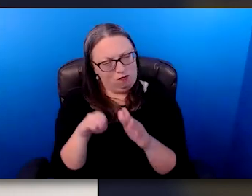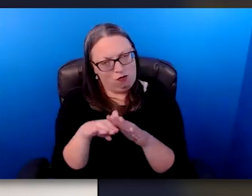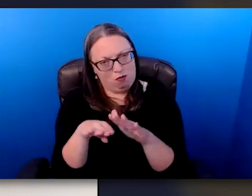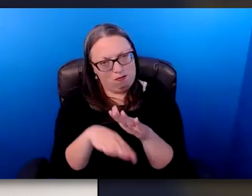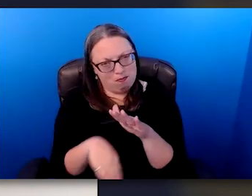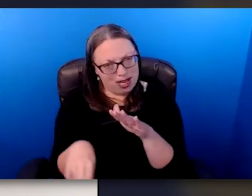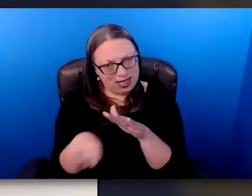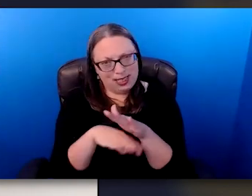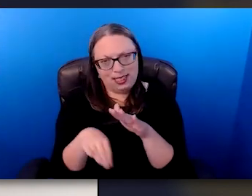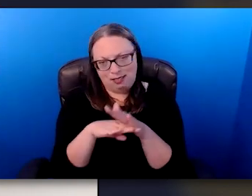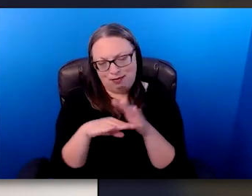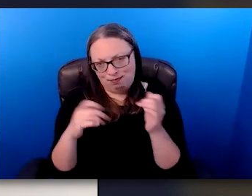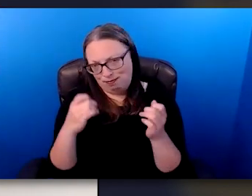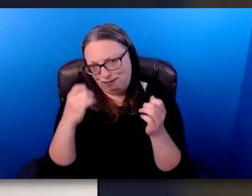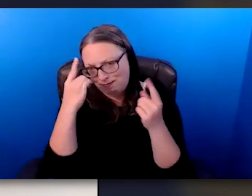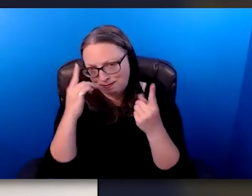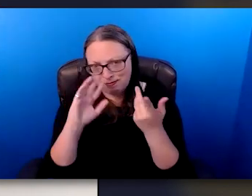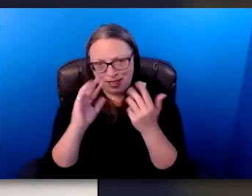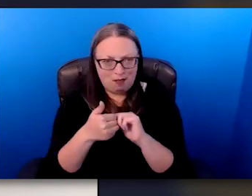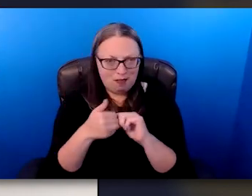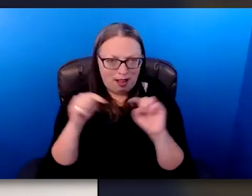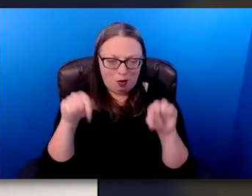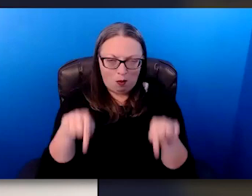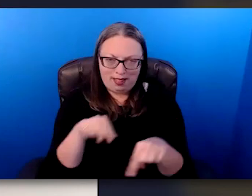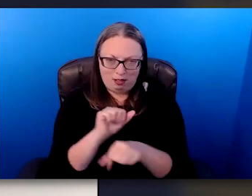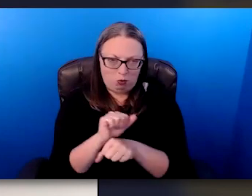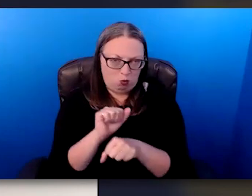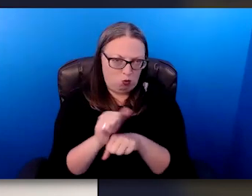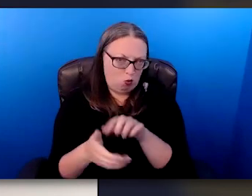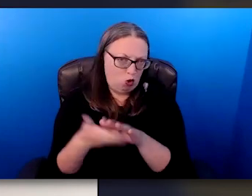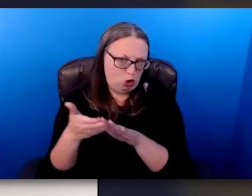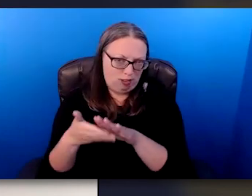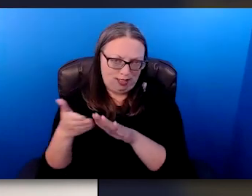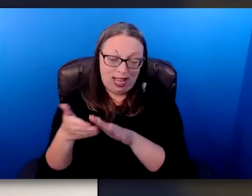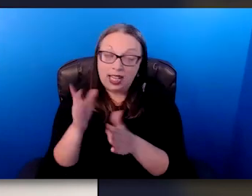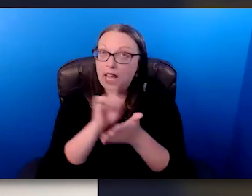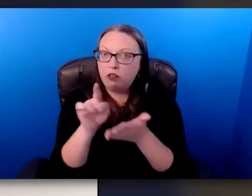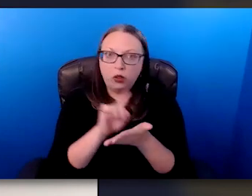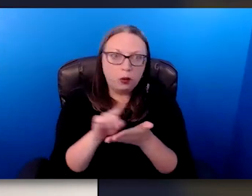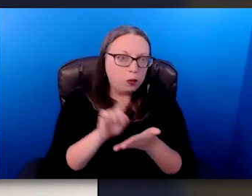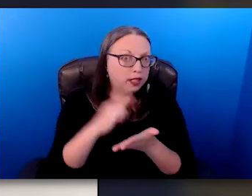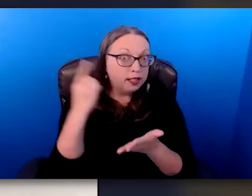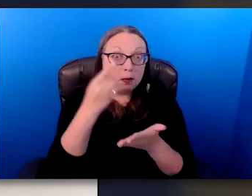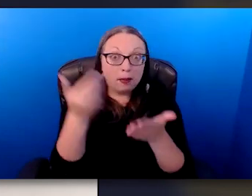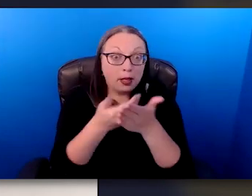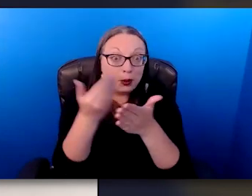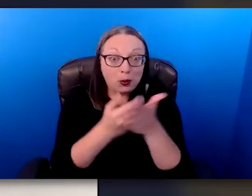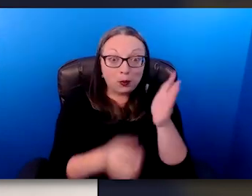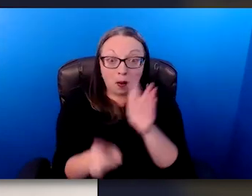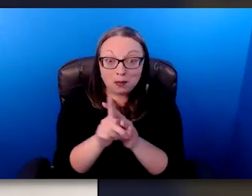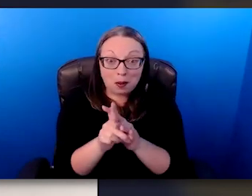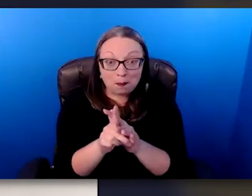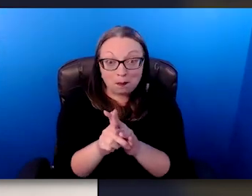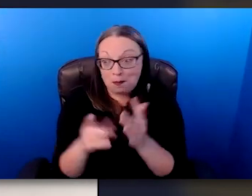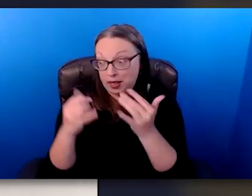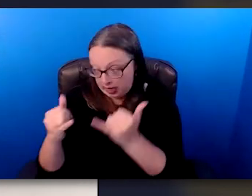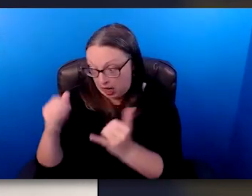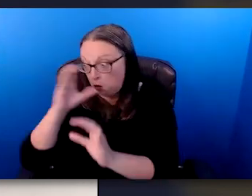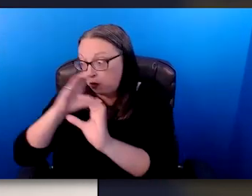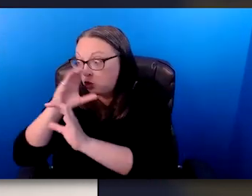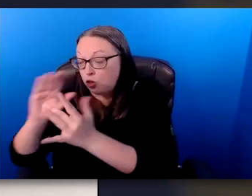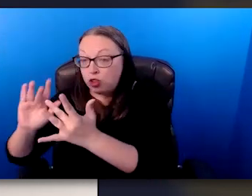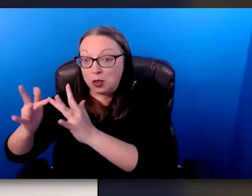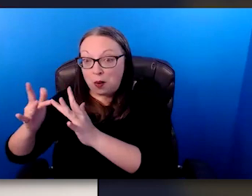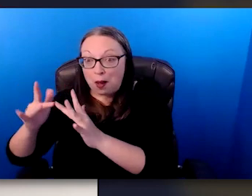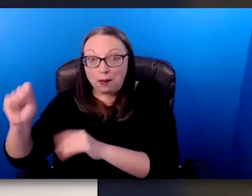how this works. And it's complicated because every week something new comes out and, oh, now it is searching the web, right? Yes,